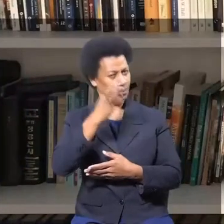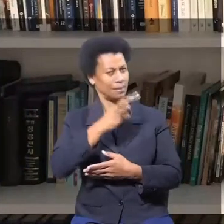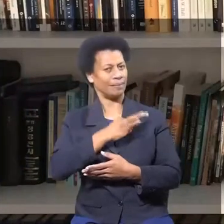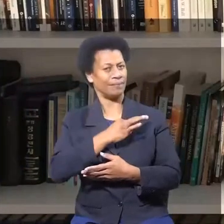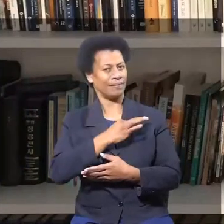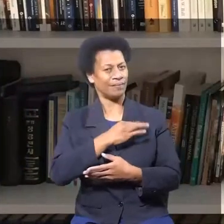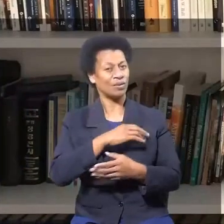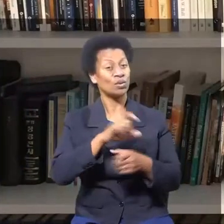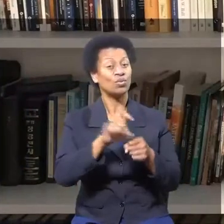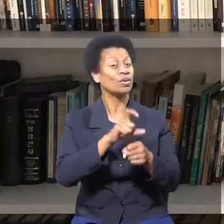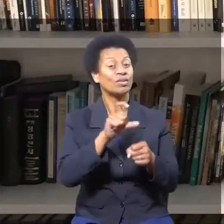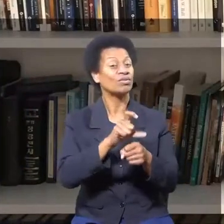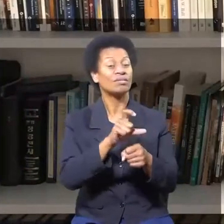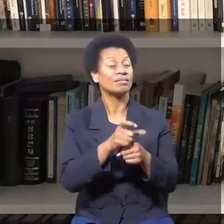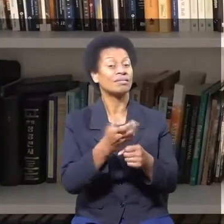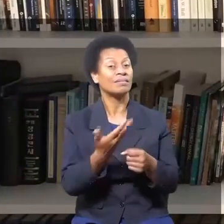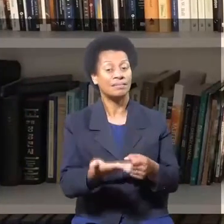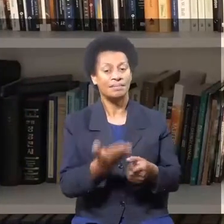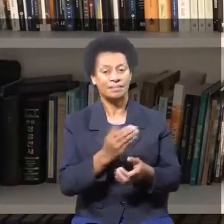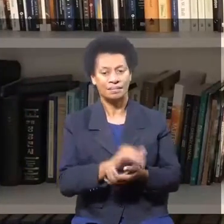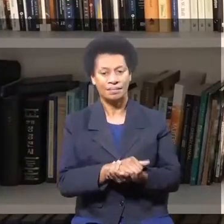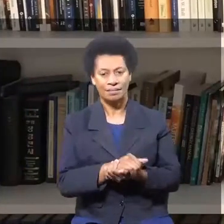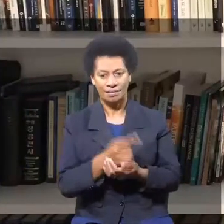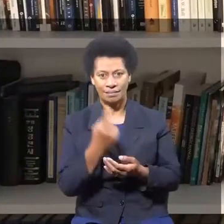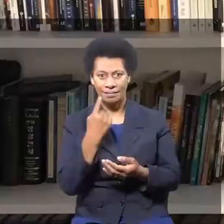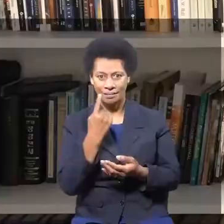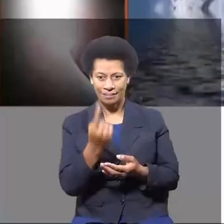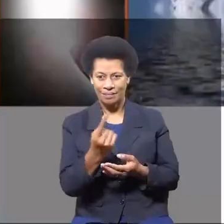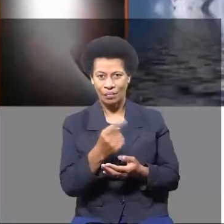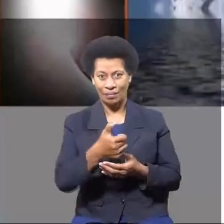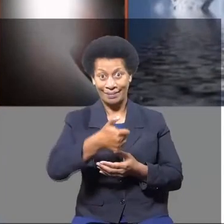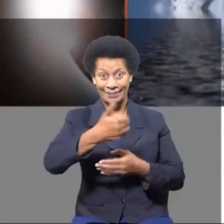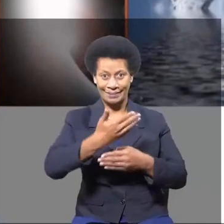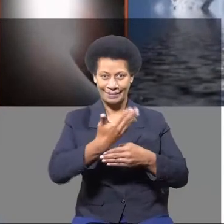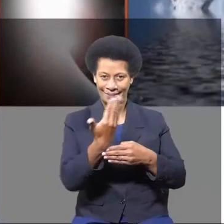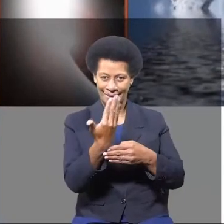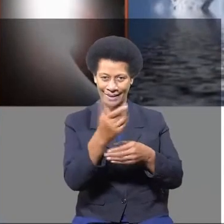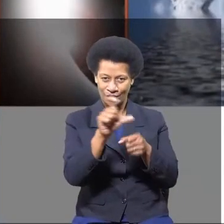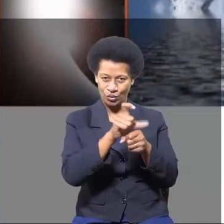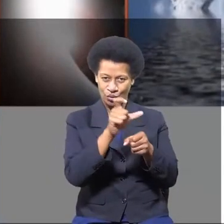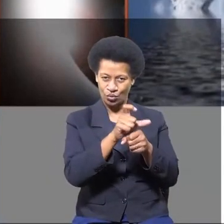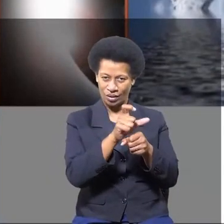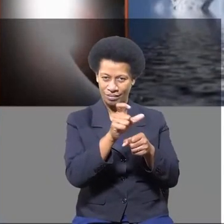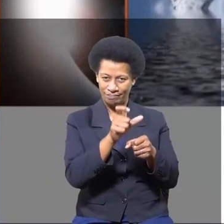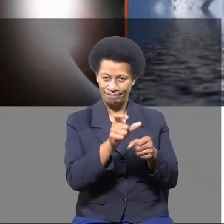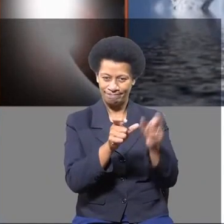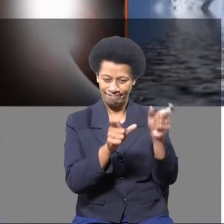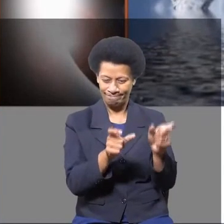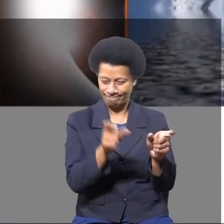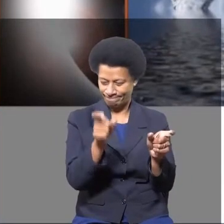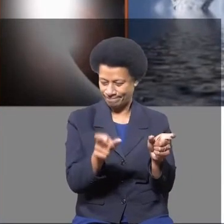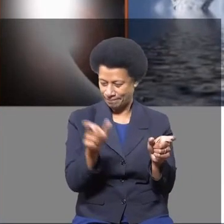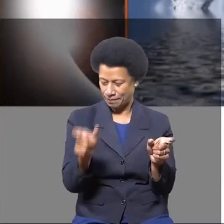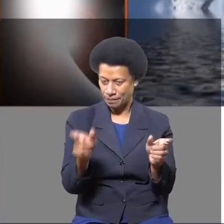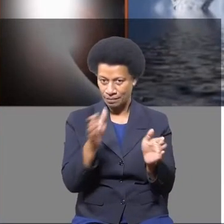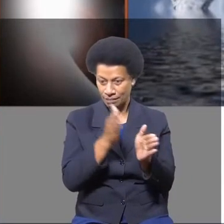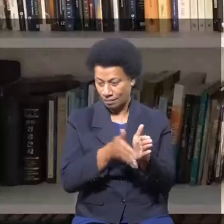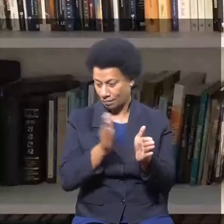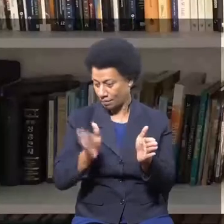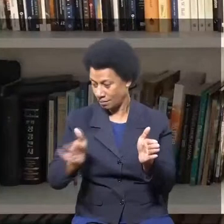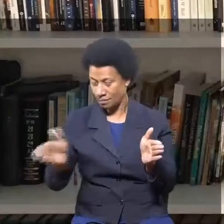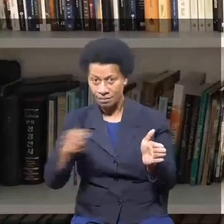can believe in creation? And the question that we're asking is a literal six-day creation